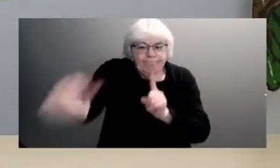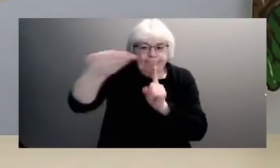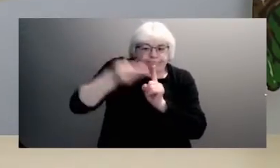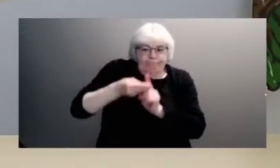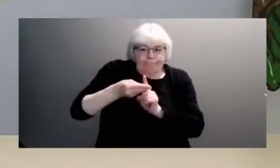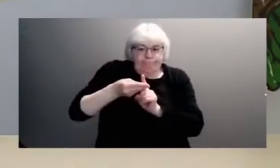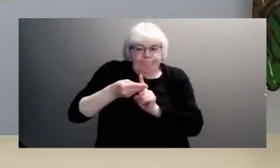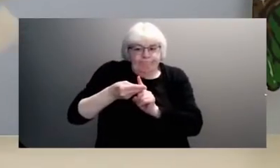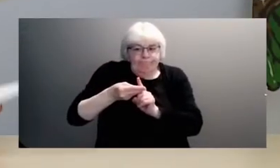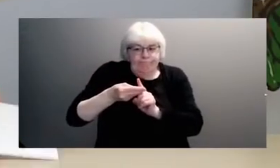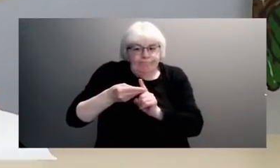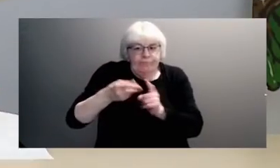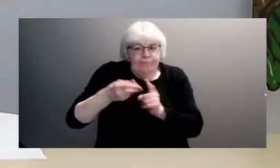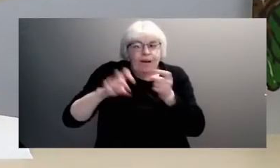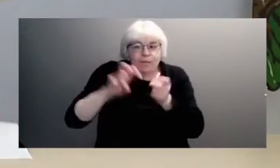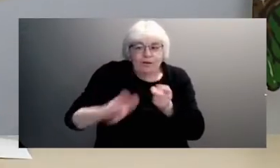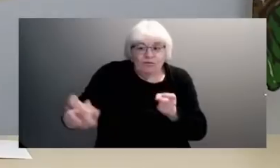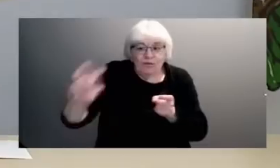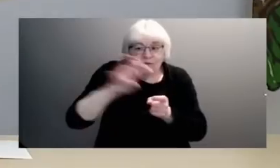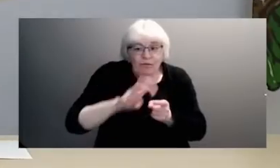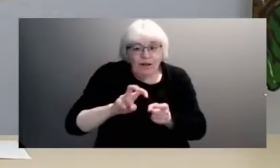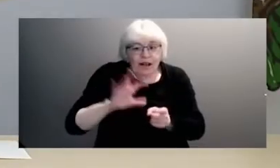travel or a positive case.